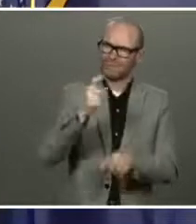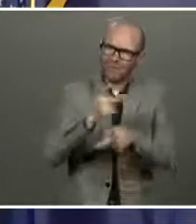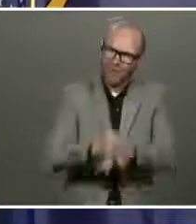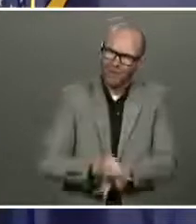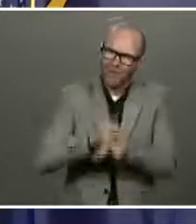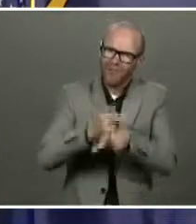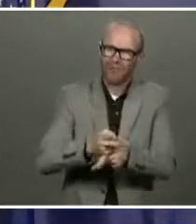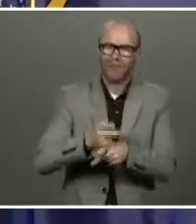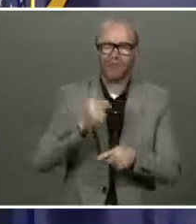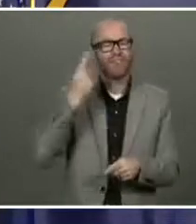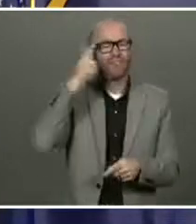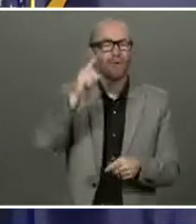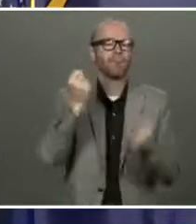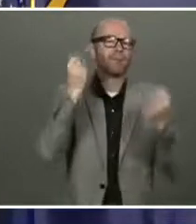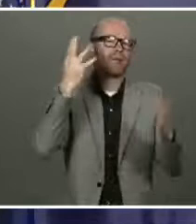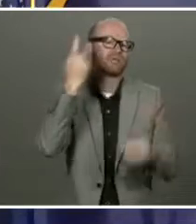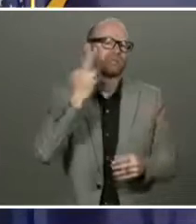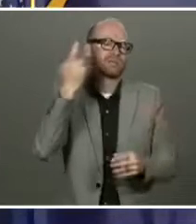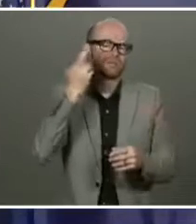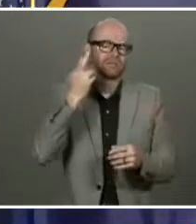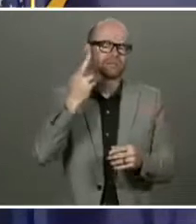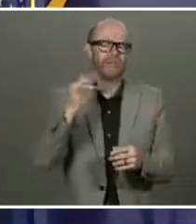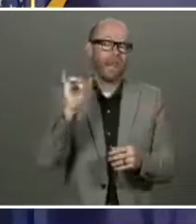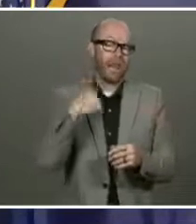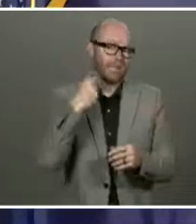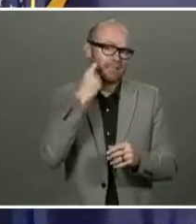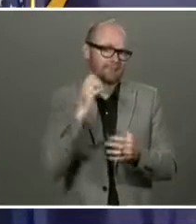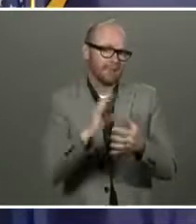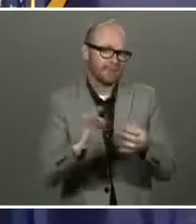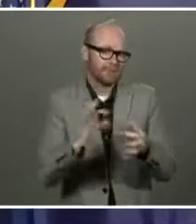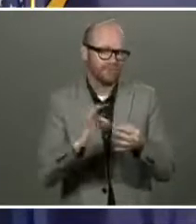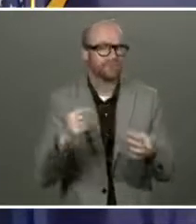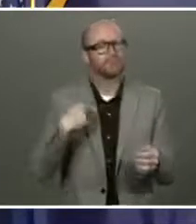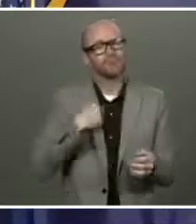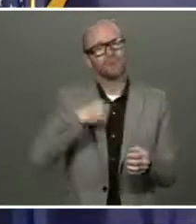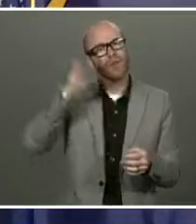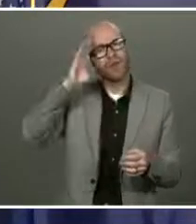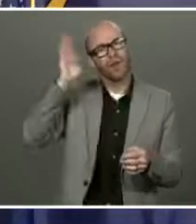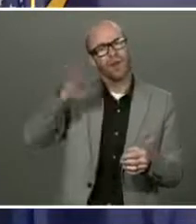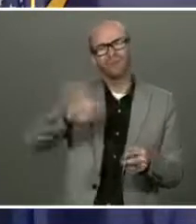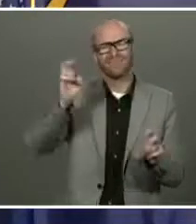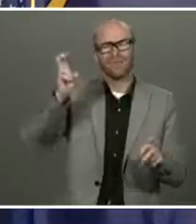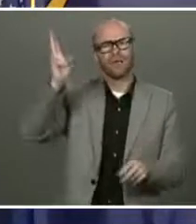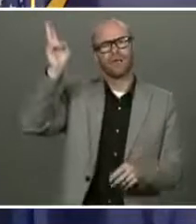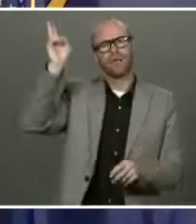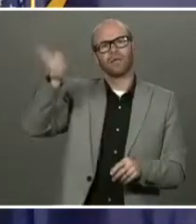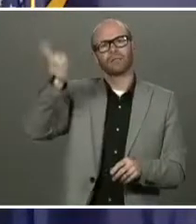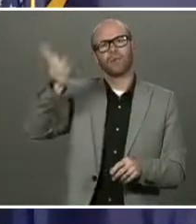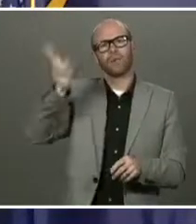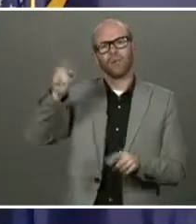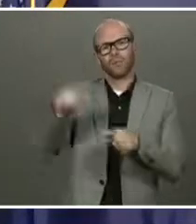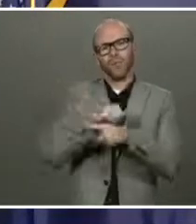of the reasons that I just mentioned. We know that historic practices around conversion